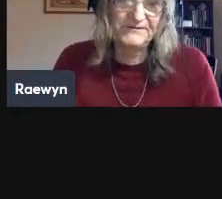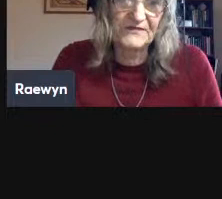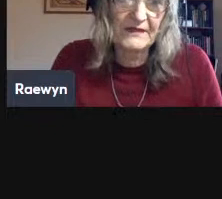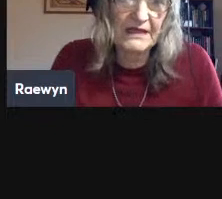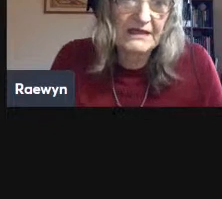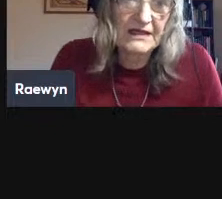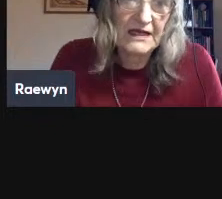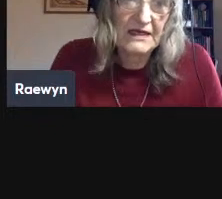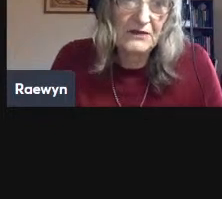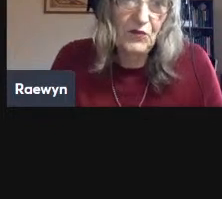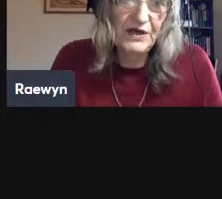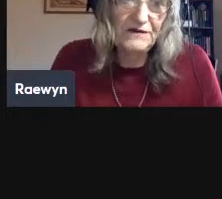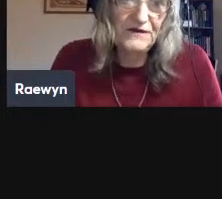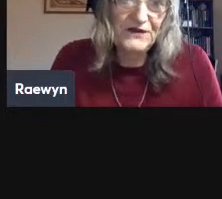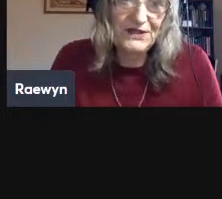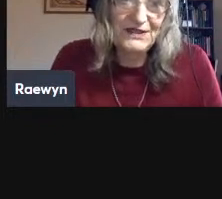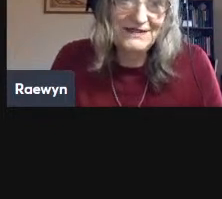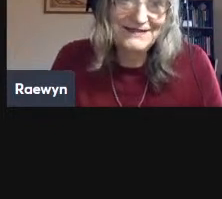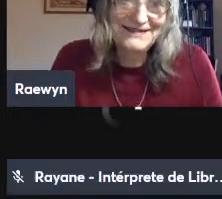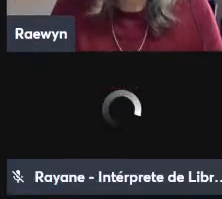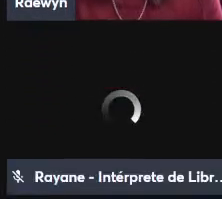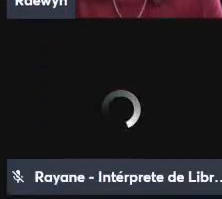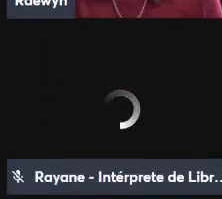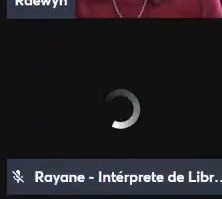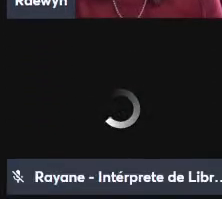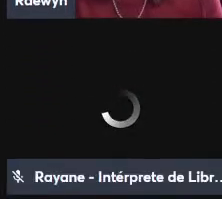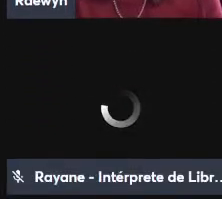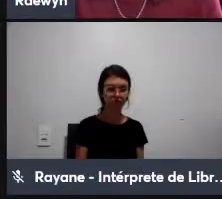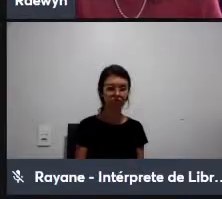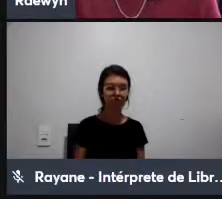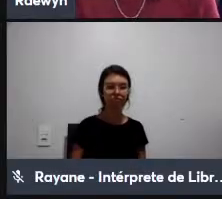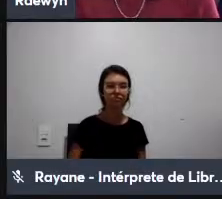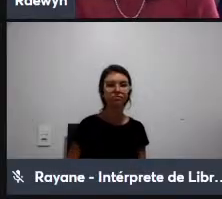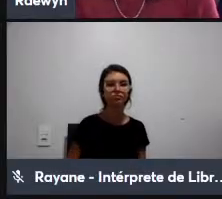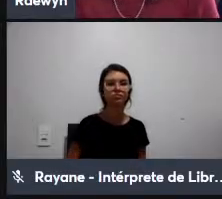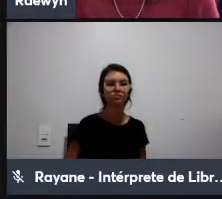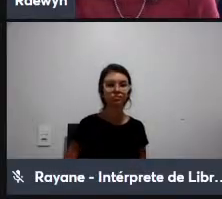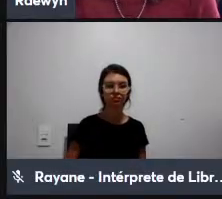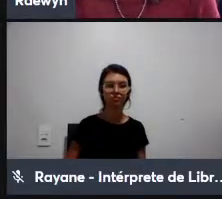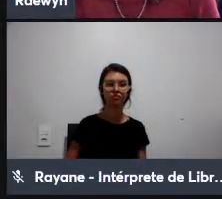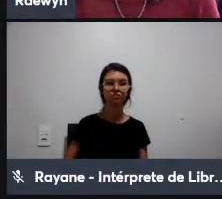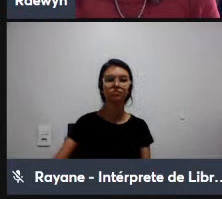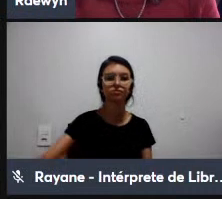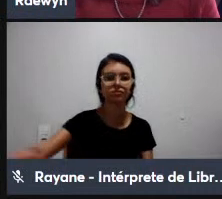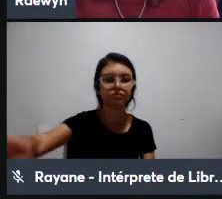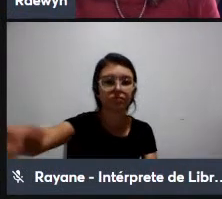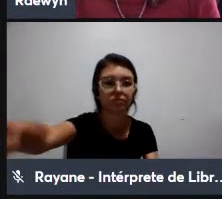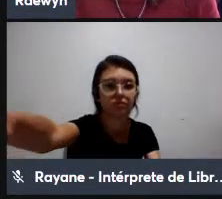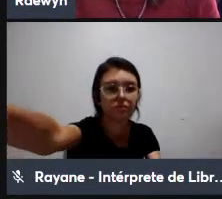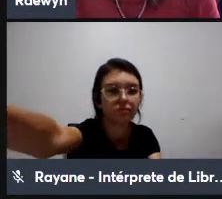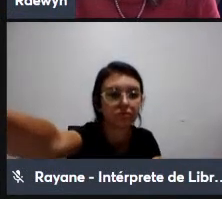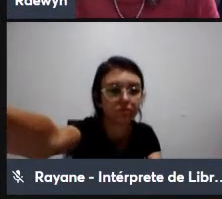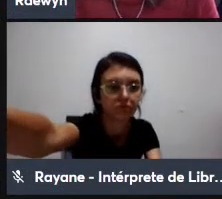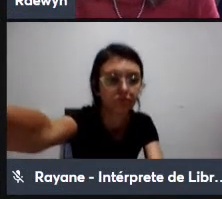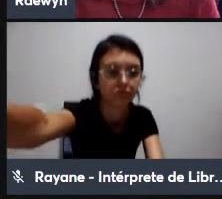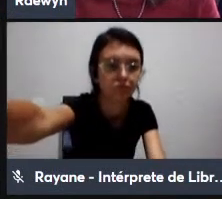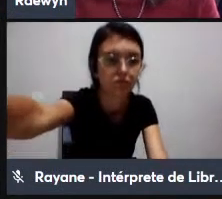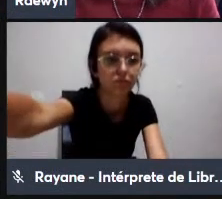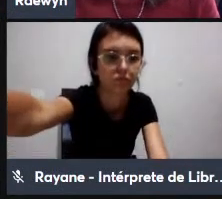Ulysses, one of the great texts of modern literature.